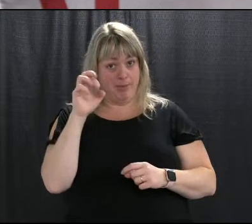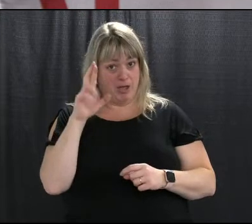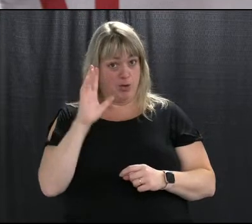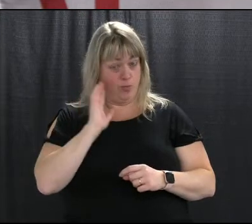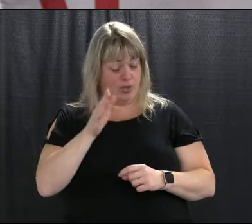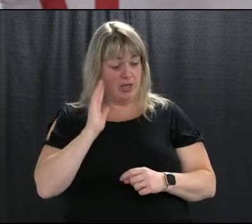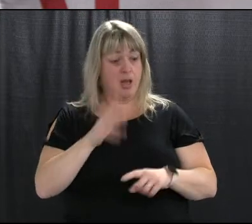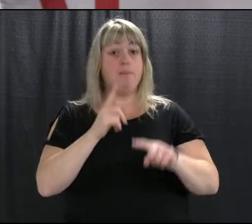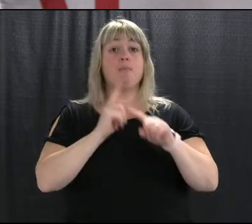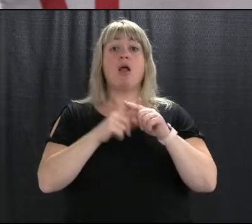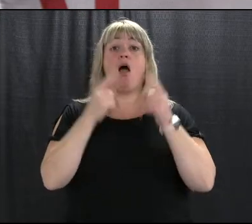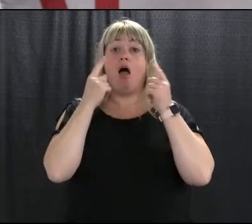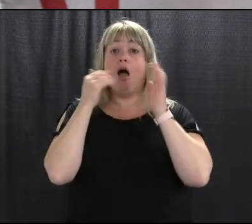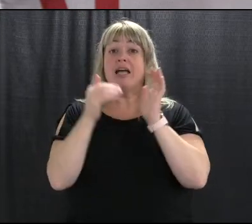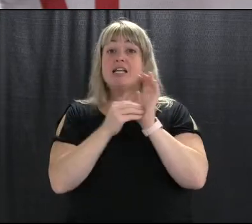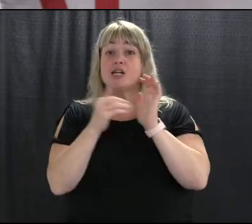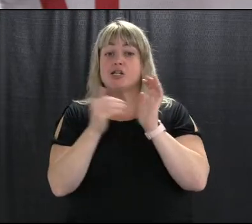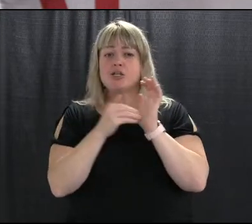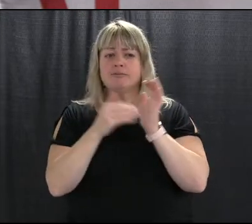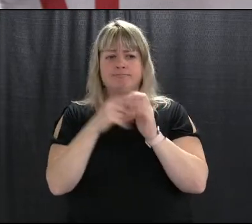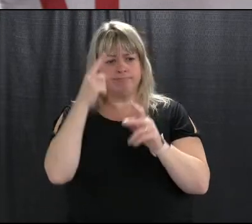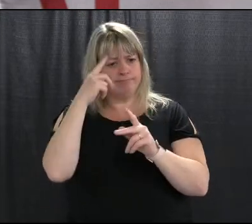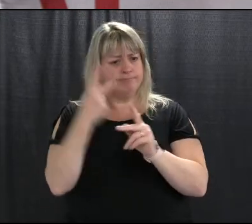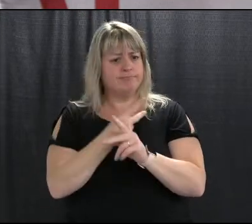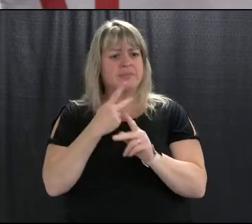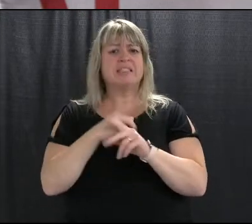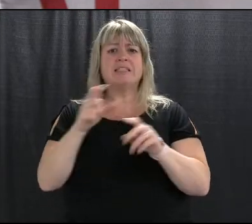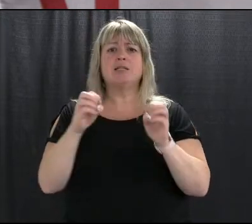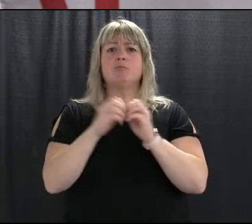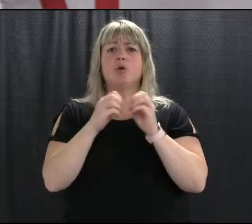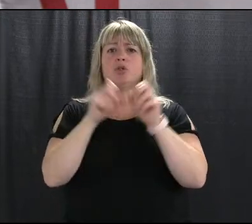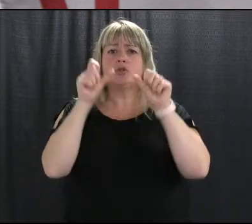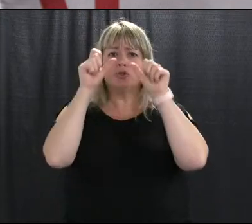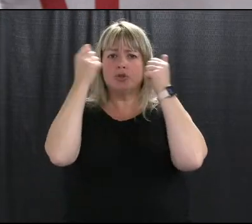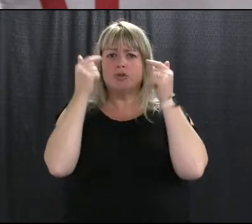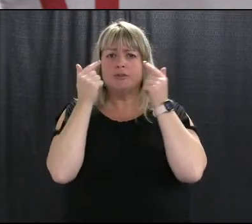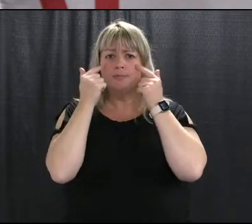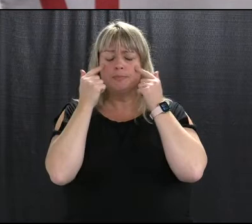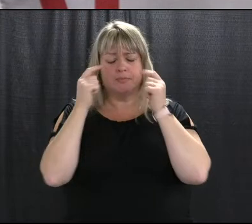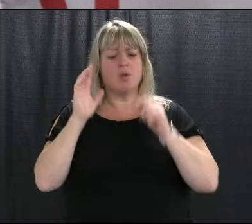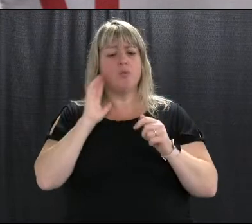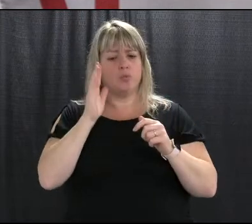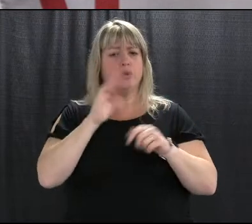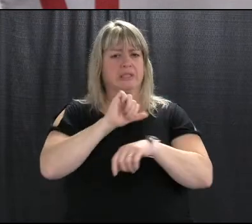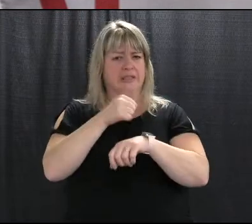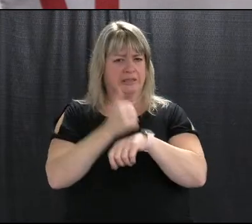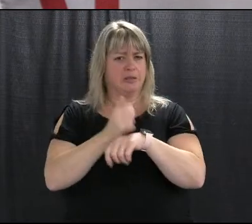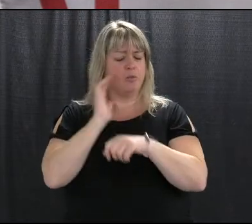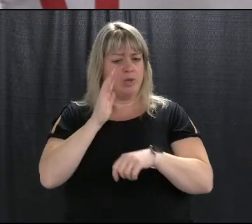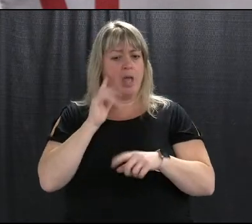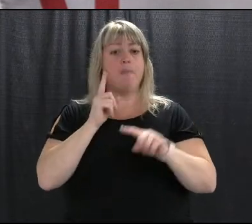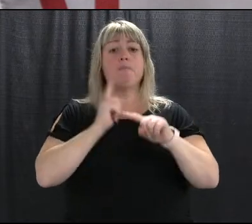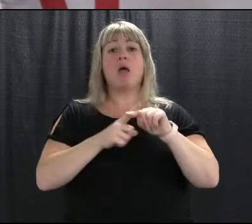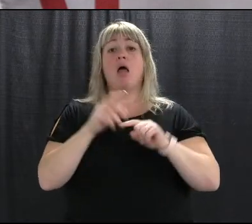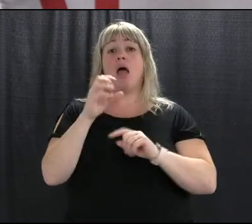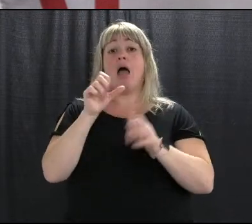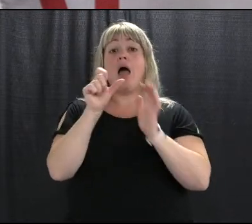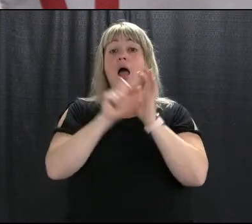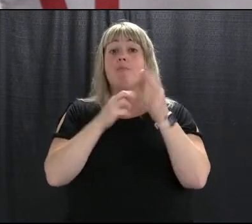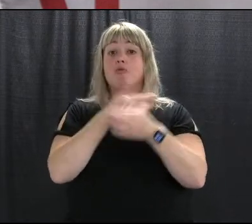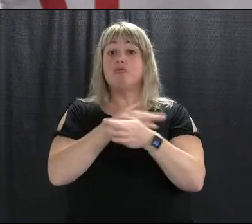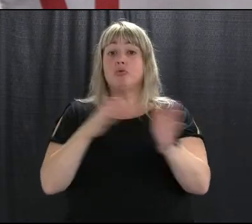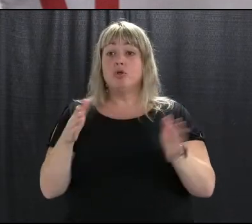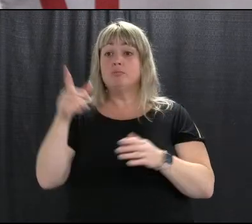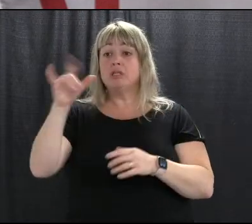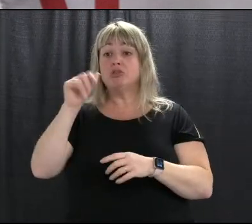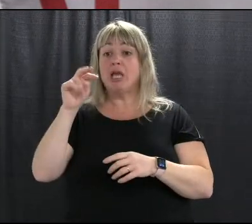with ophthalmologists to find solutions to complete more cataract surgeries, better use of operating rooms at the Janeway